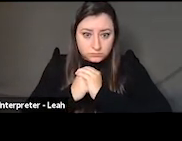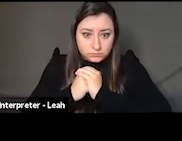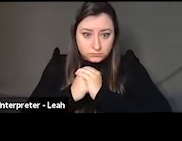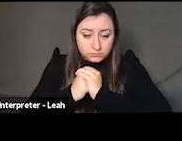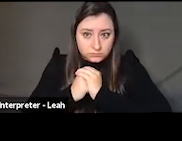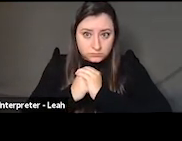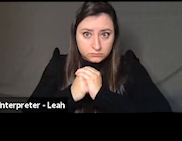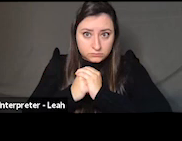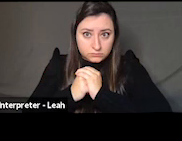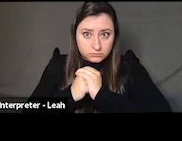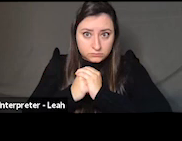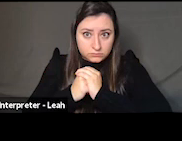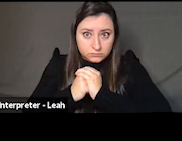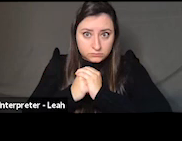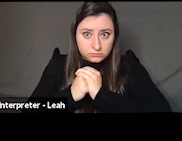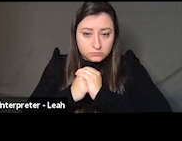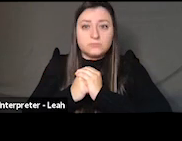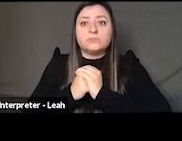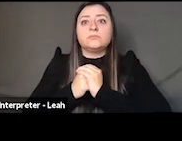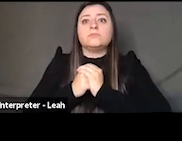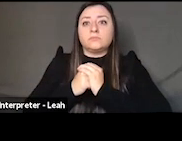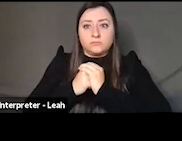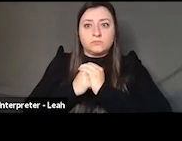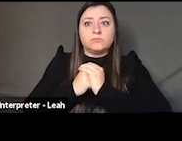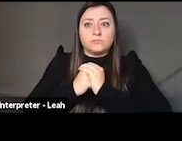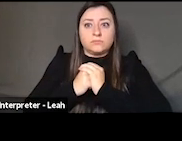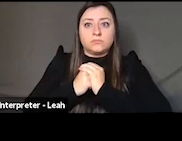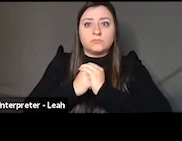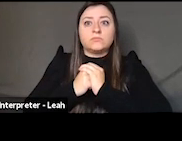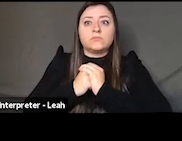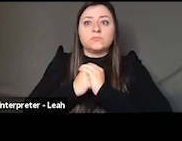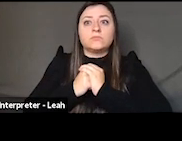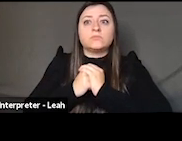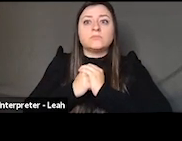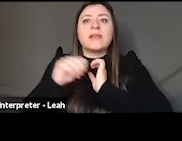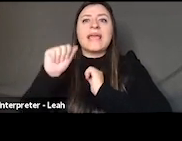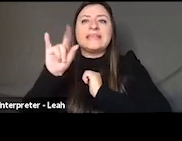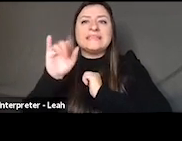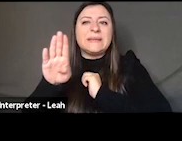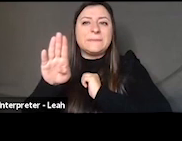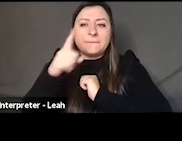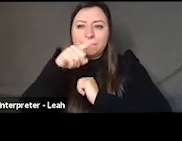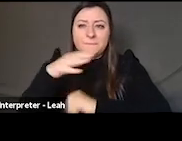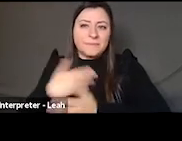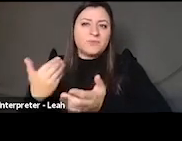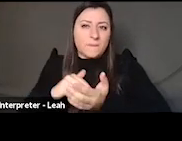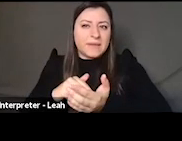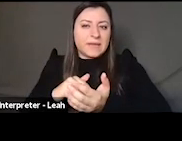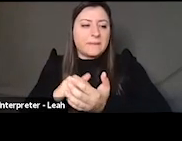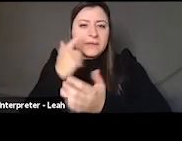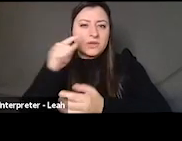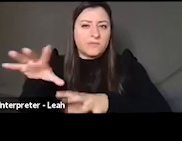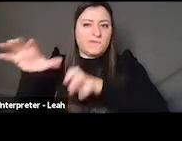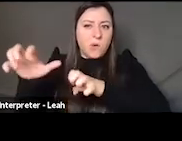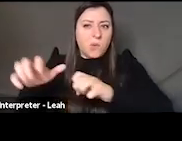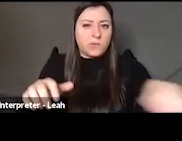It's not Beijing. Attends, Adib, you have to re-say what you said because you froze. Upheld